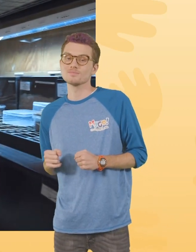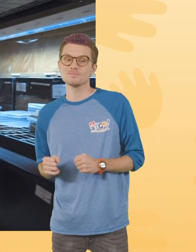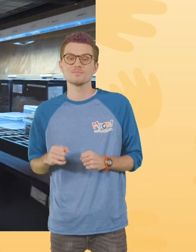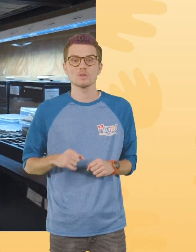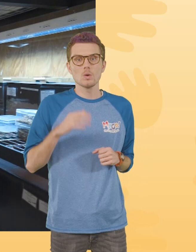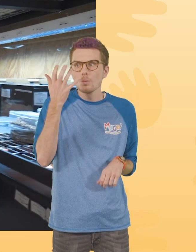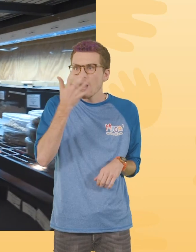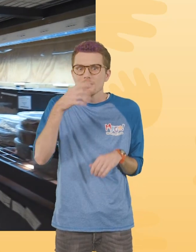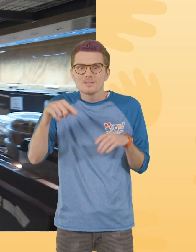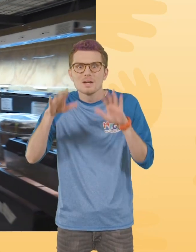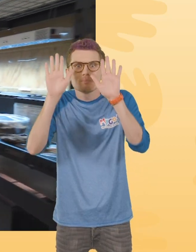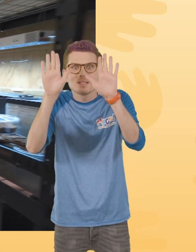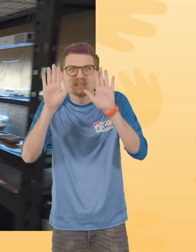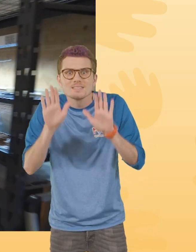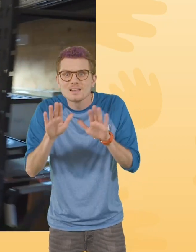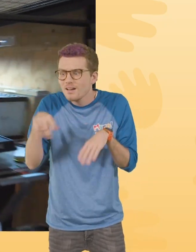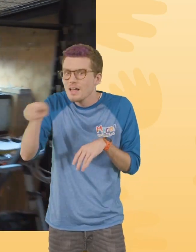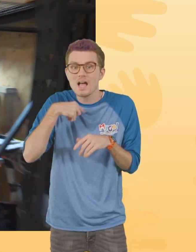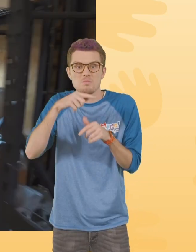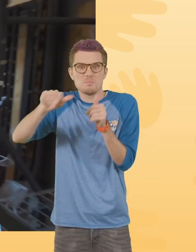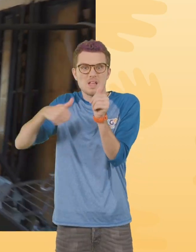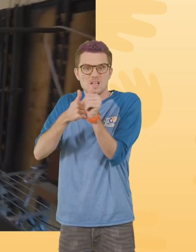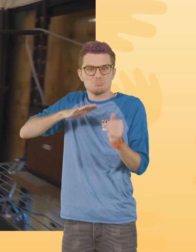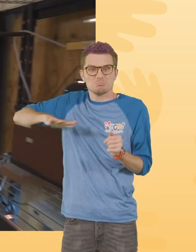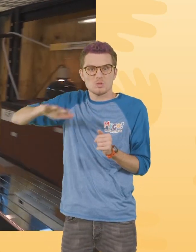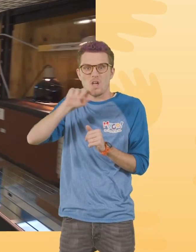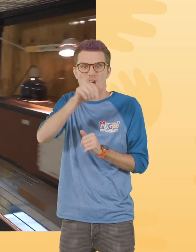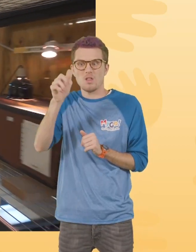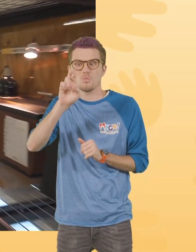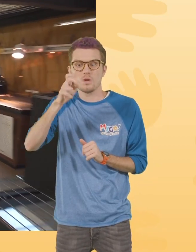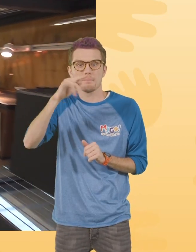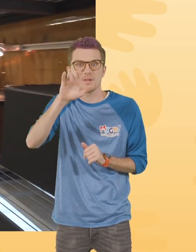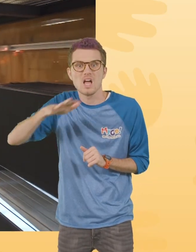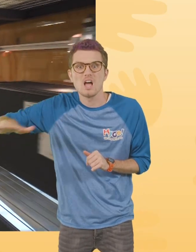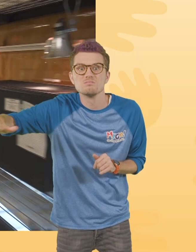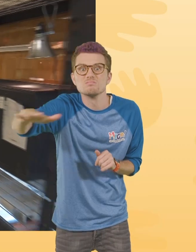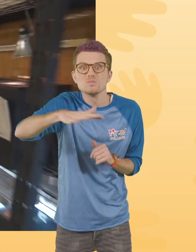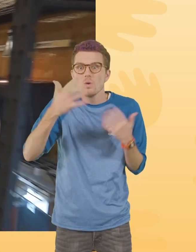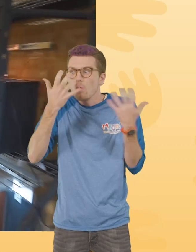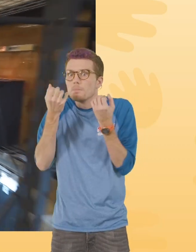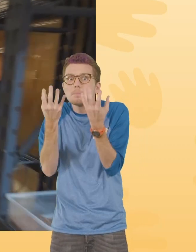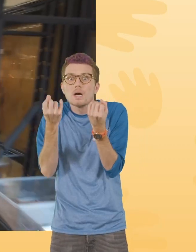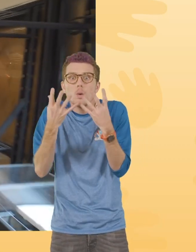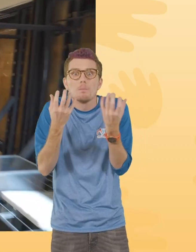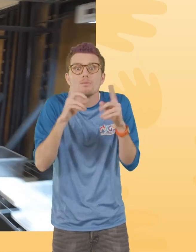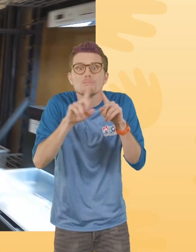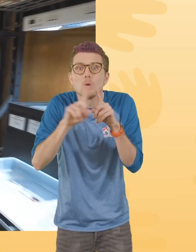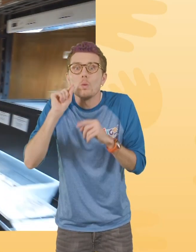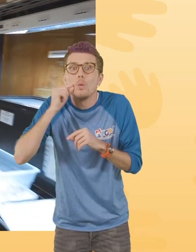Whoa. This is awesome. We're behind the scenes of another reptile